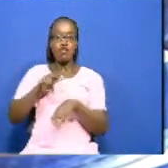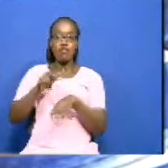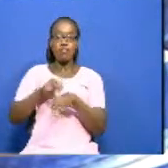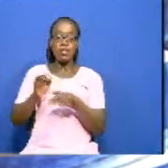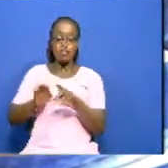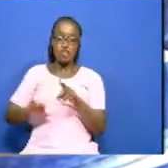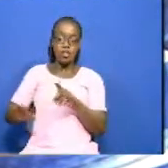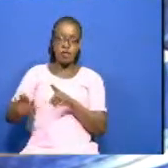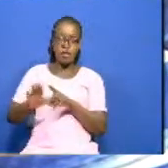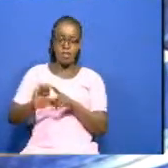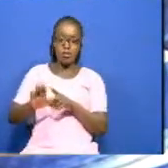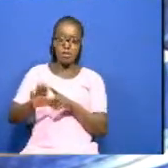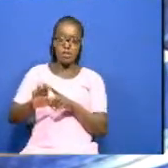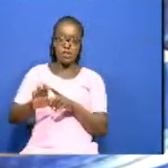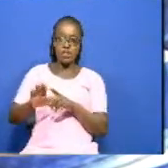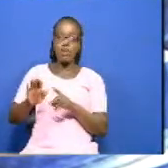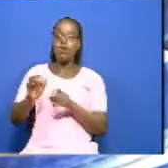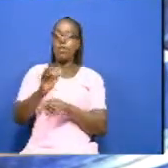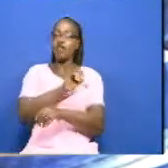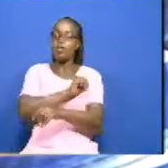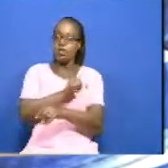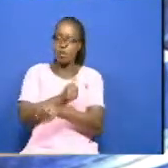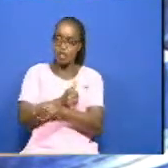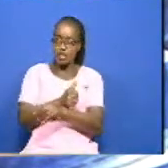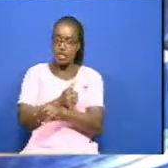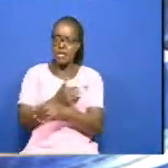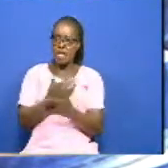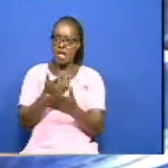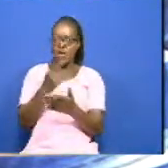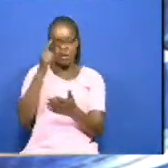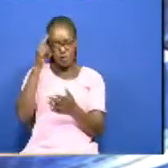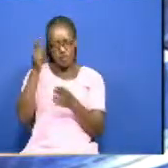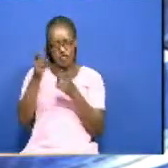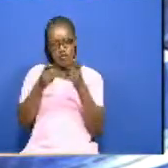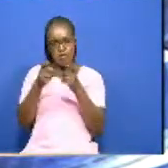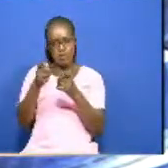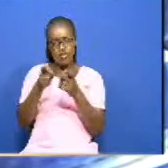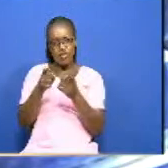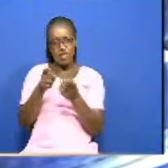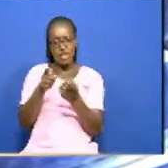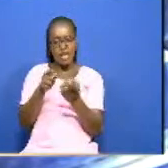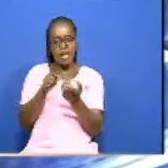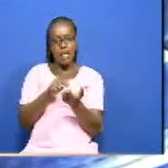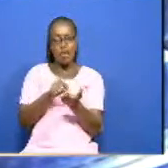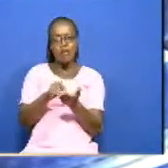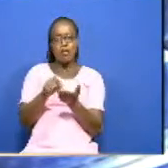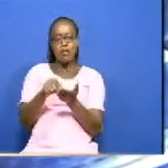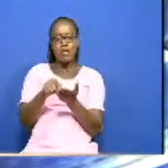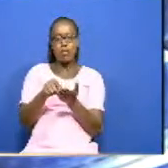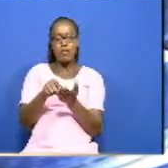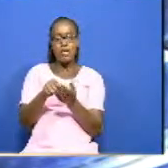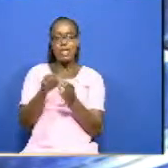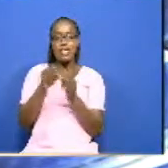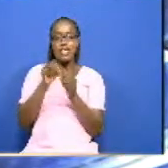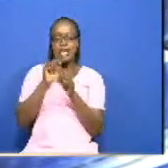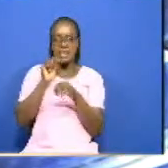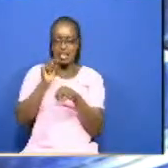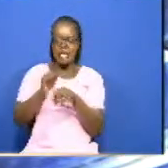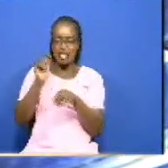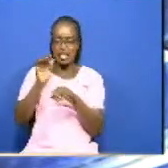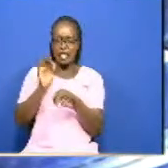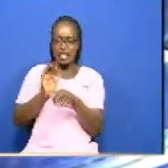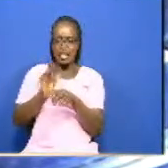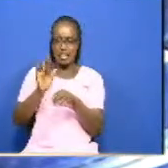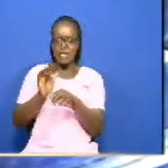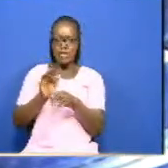Environment Management Authority contemplating to biologically control the plant by releasing insects that had been used to successfully